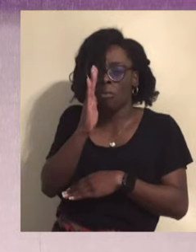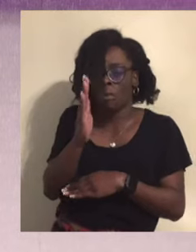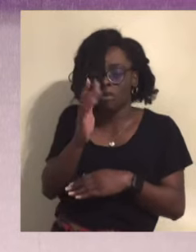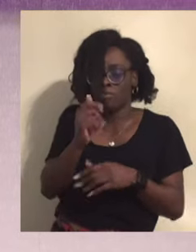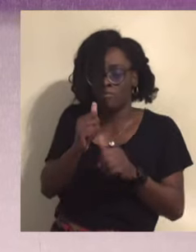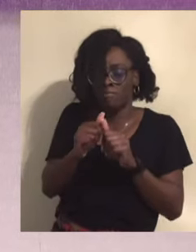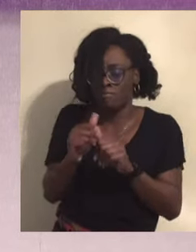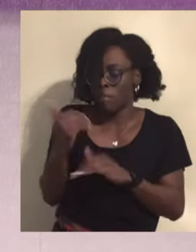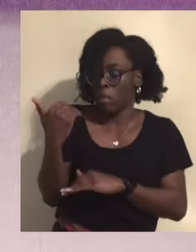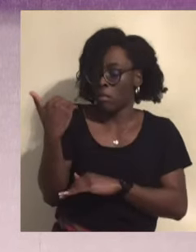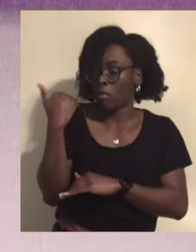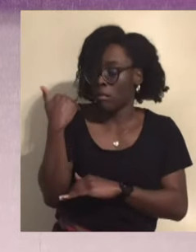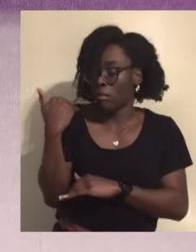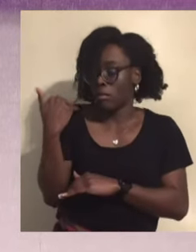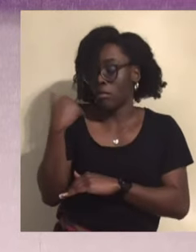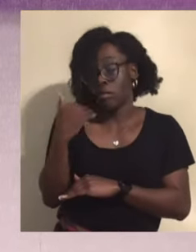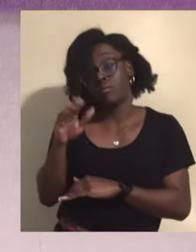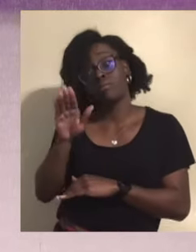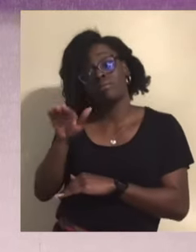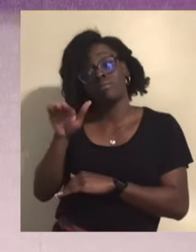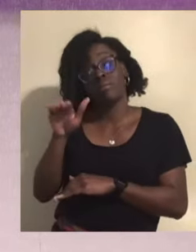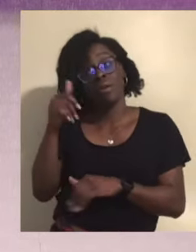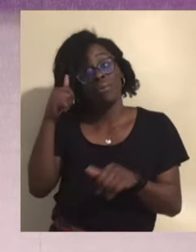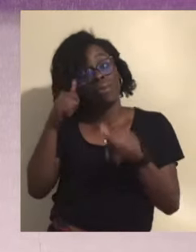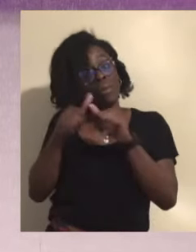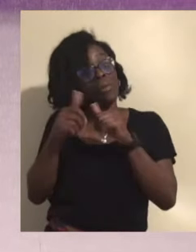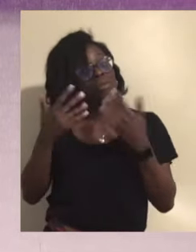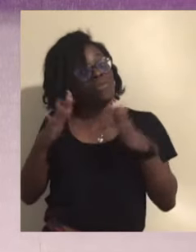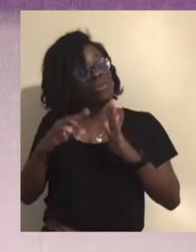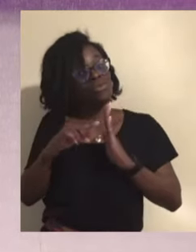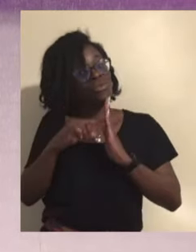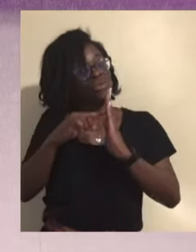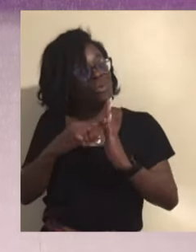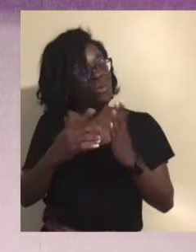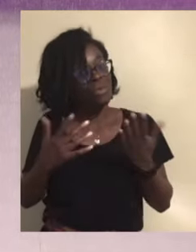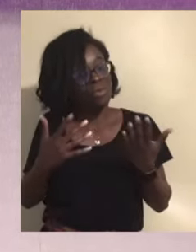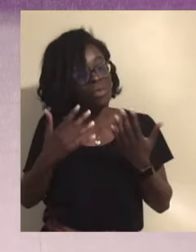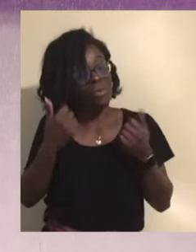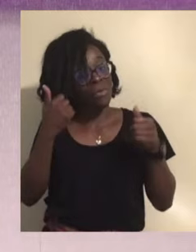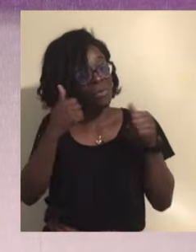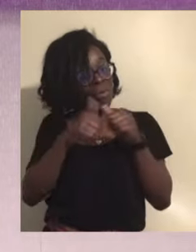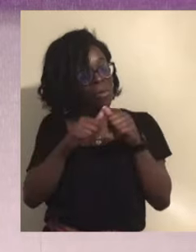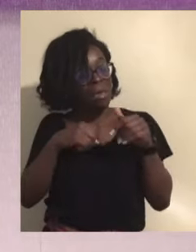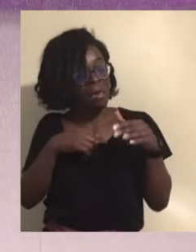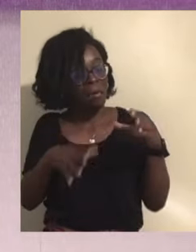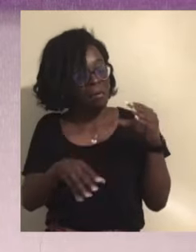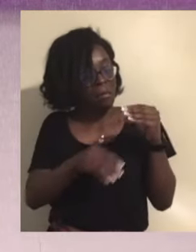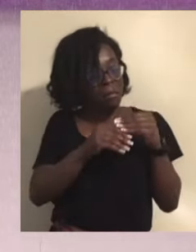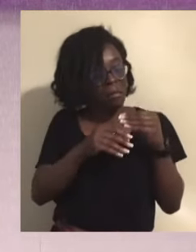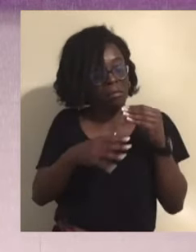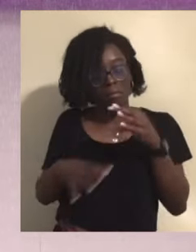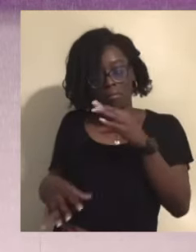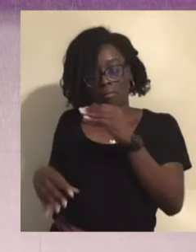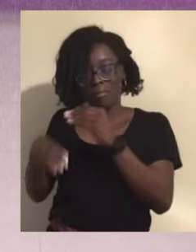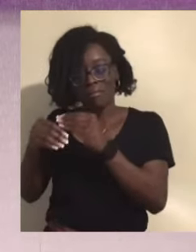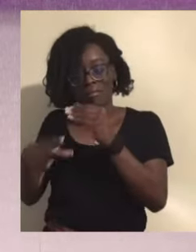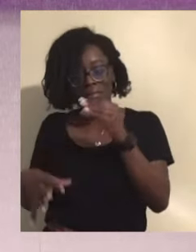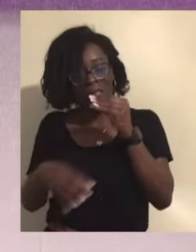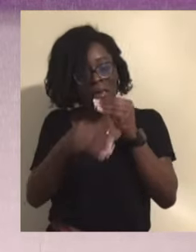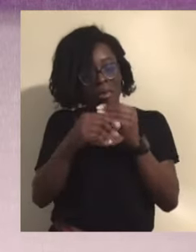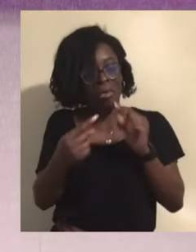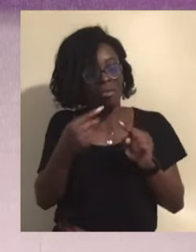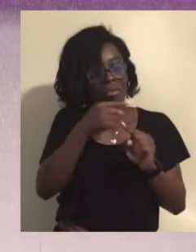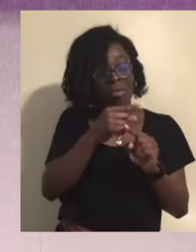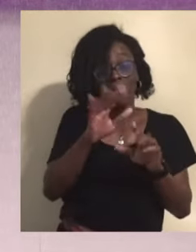and saying, remember what I showed you? Remember, will I add this to it and add this to that and prepare this over here